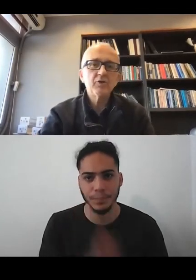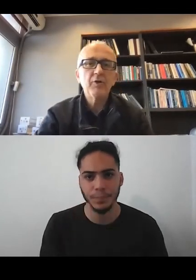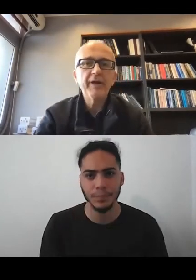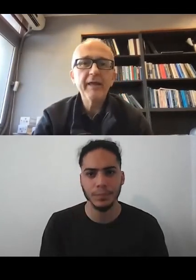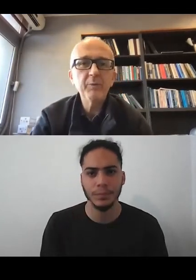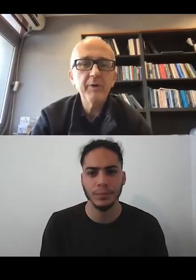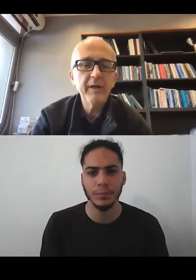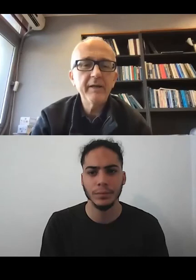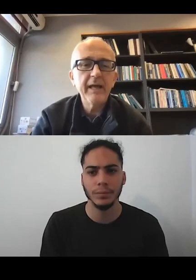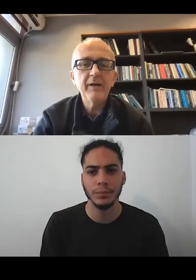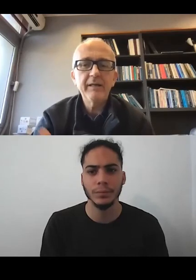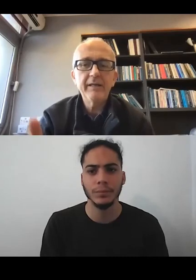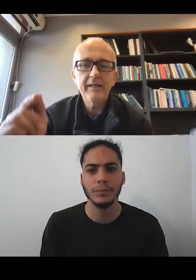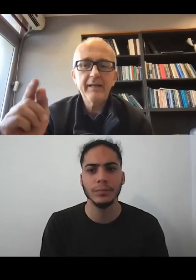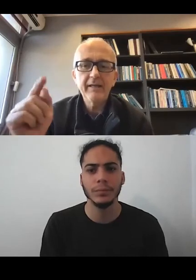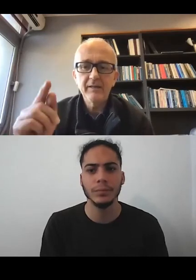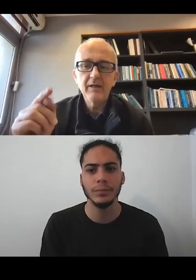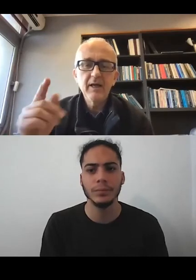Sorry,